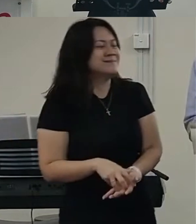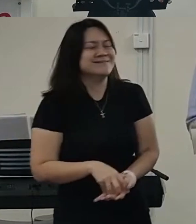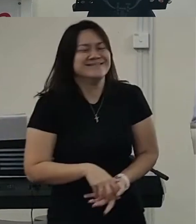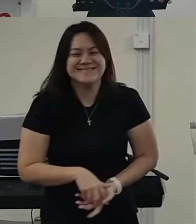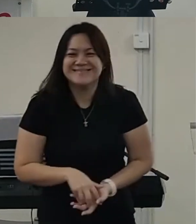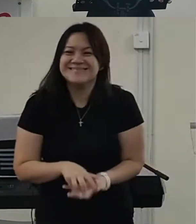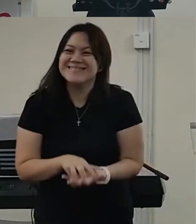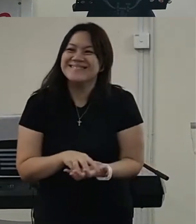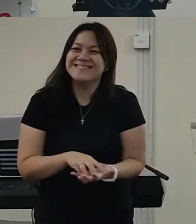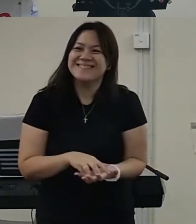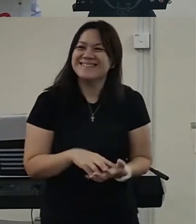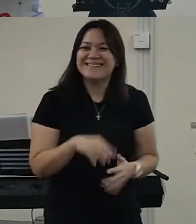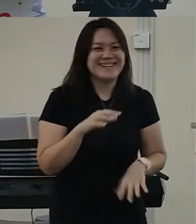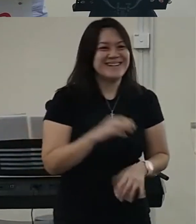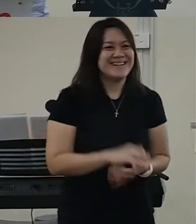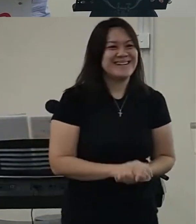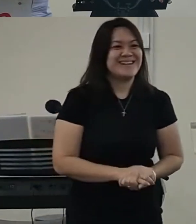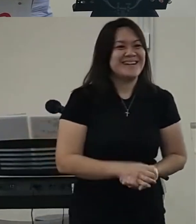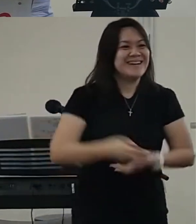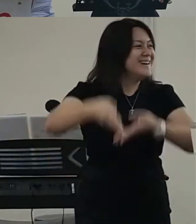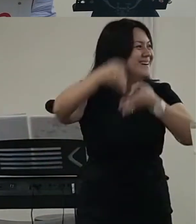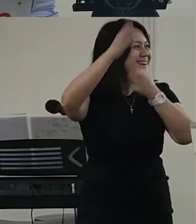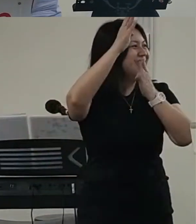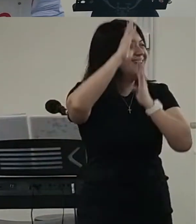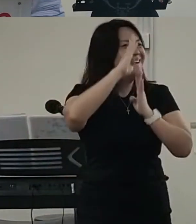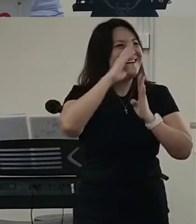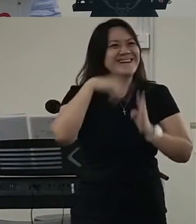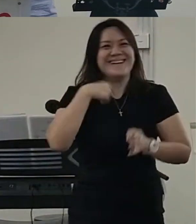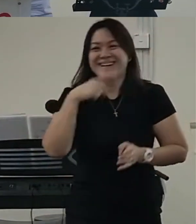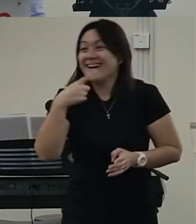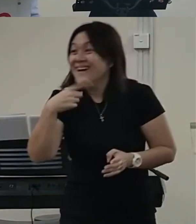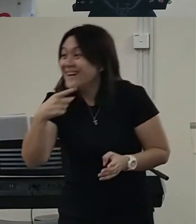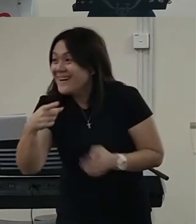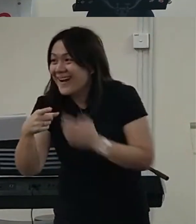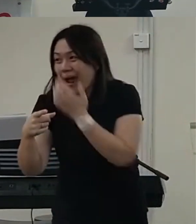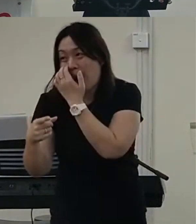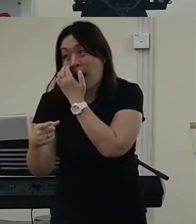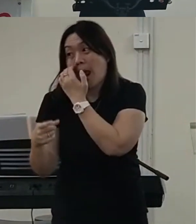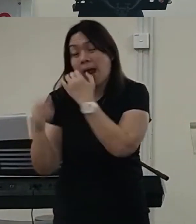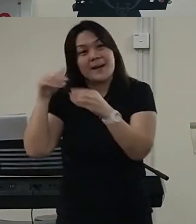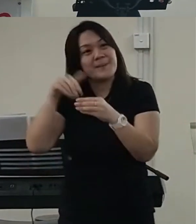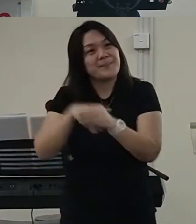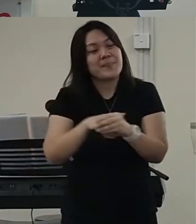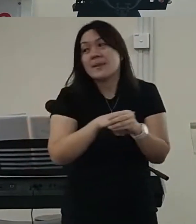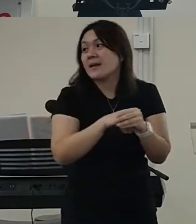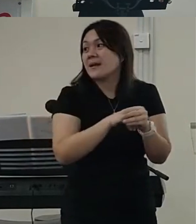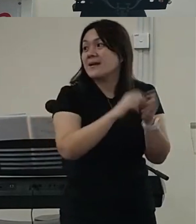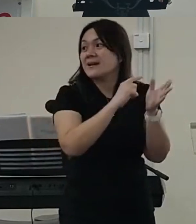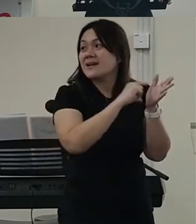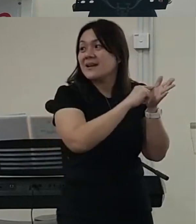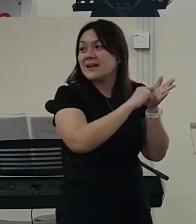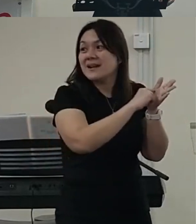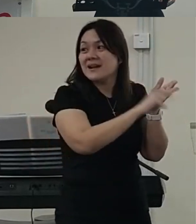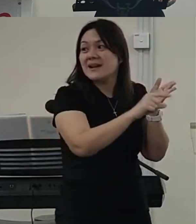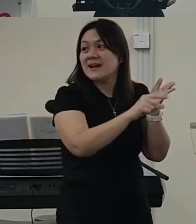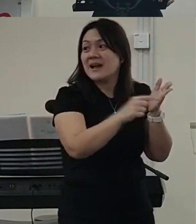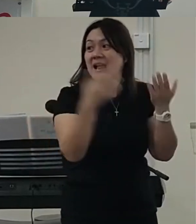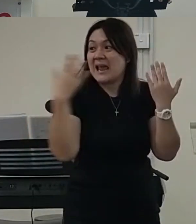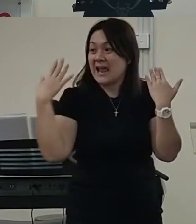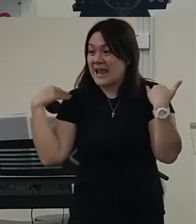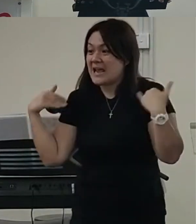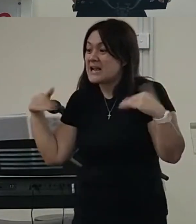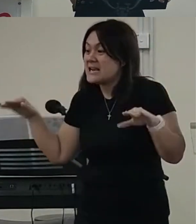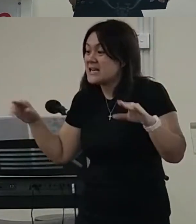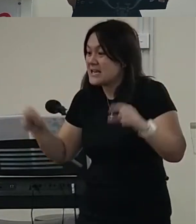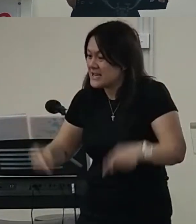god telling mein the scripturethat the angelcame and gaveElijahcake